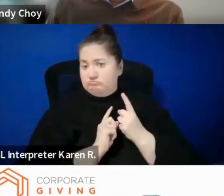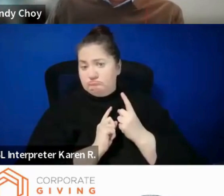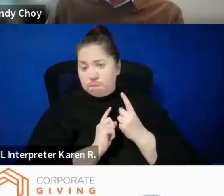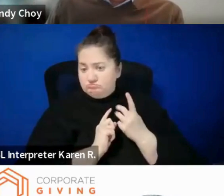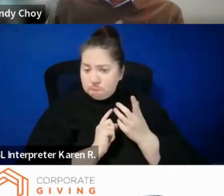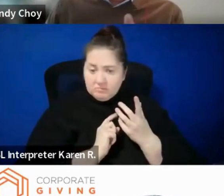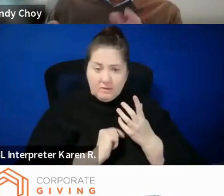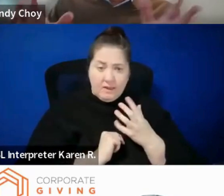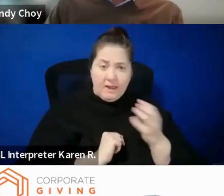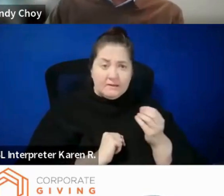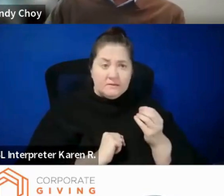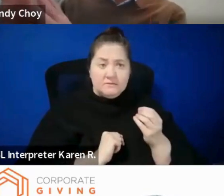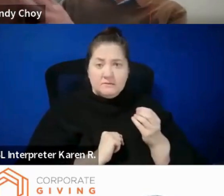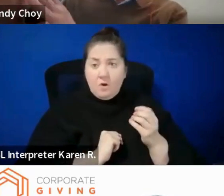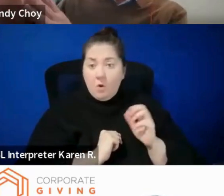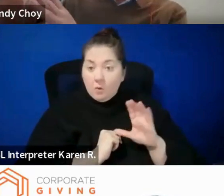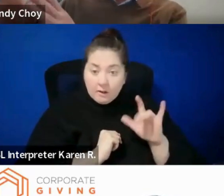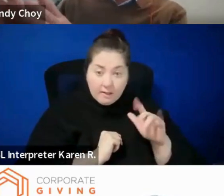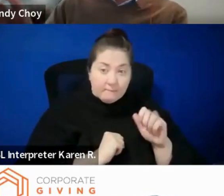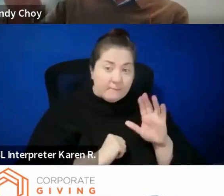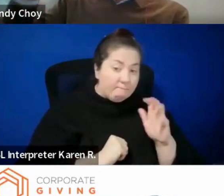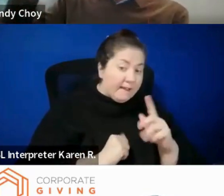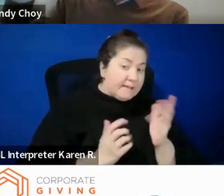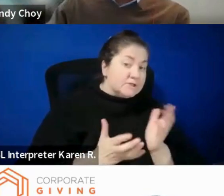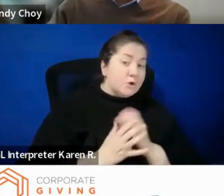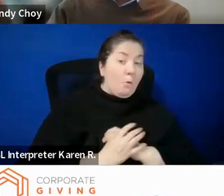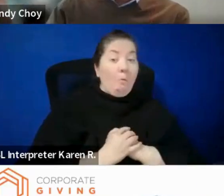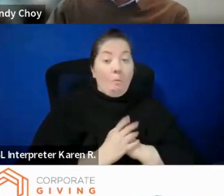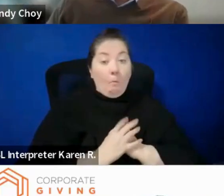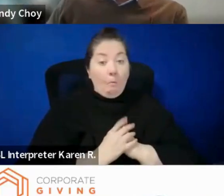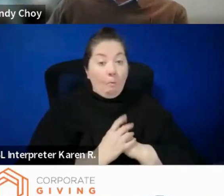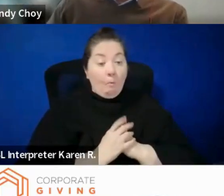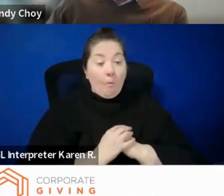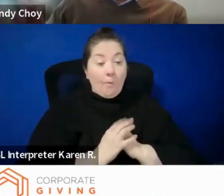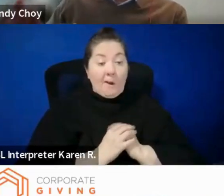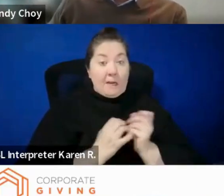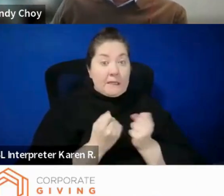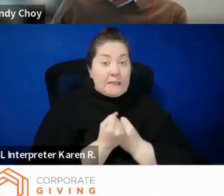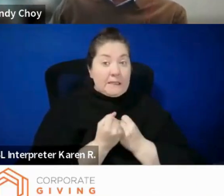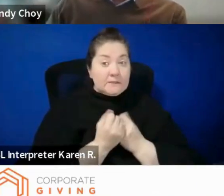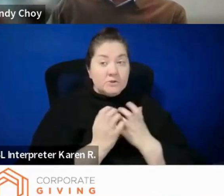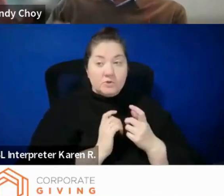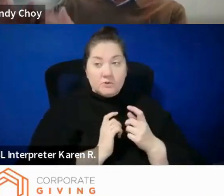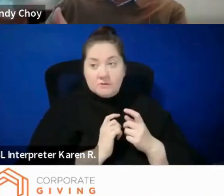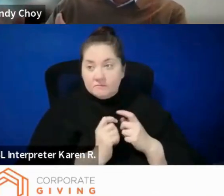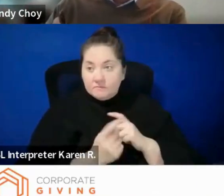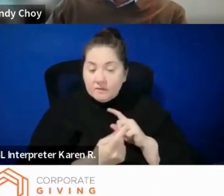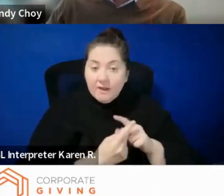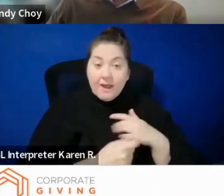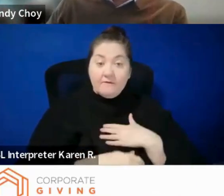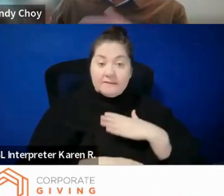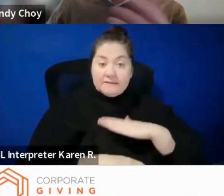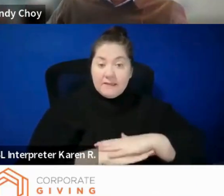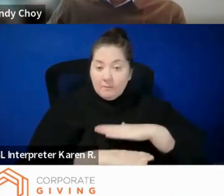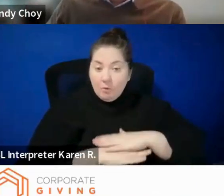me and like, oh, there's Columbia Banks in the room because you see they're a sponsor, and you can go to they have a table and go